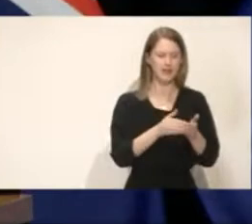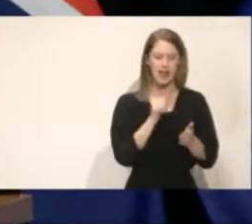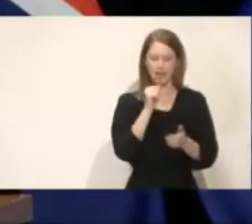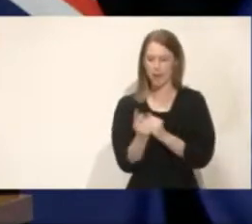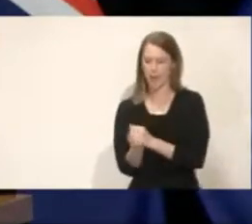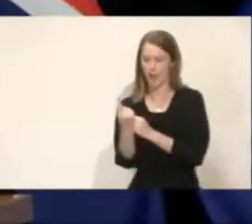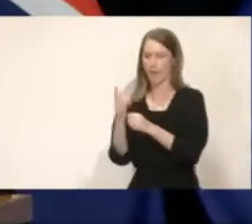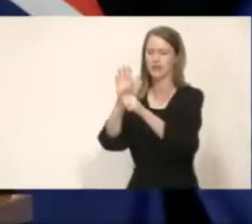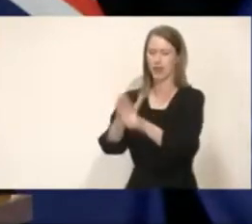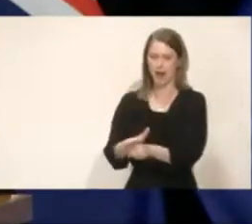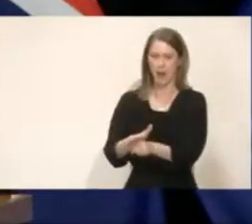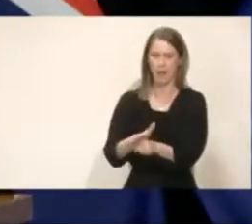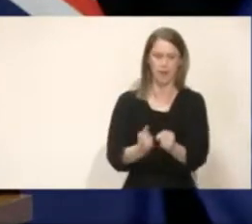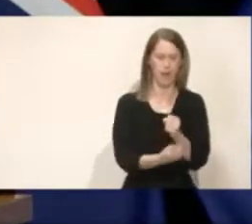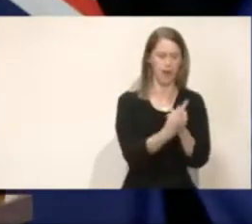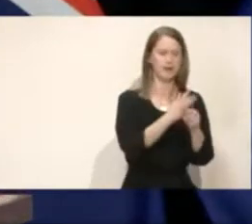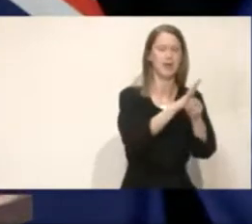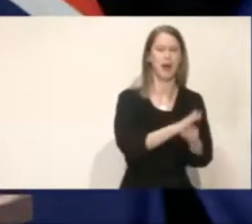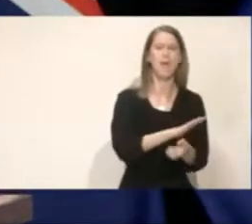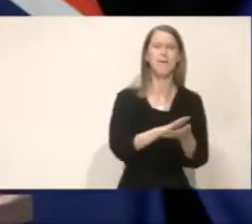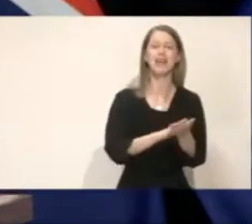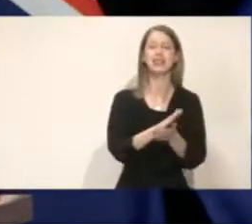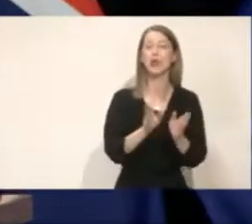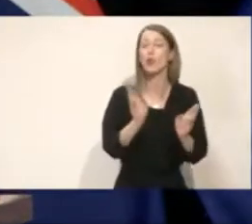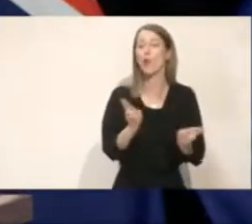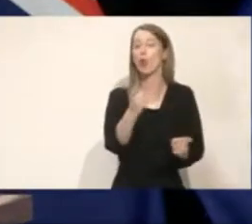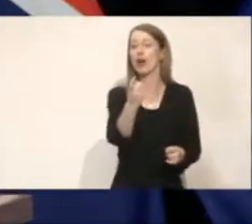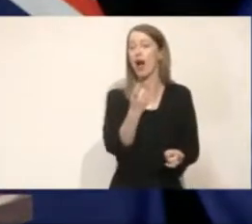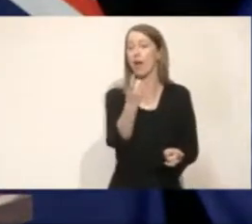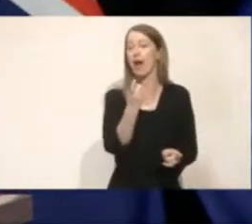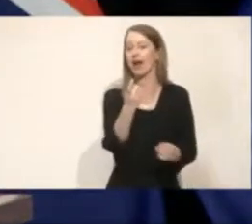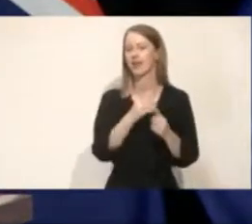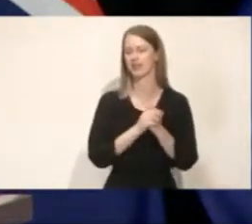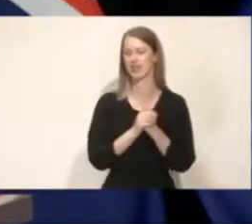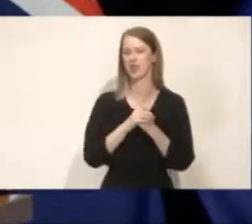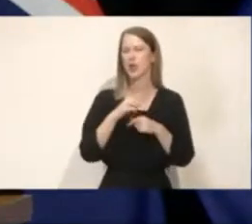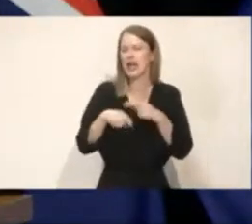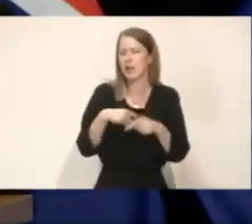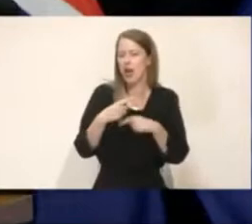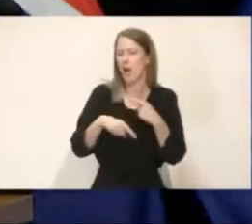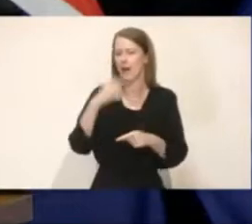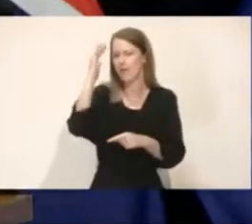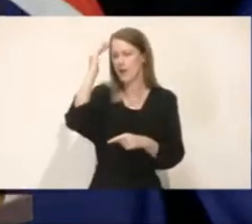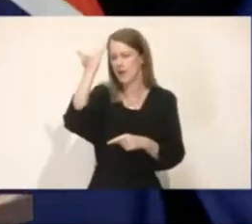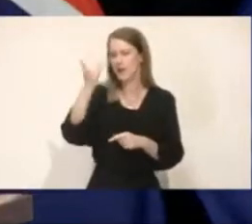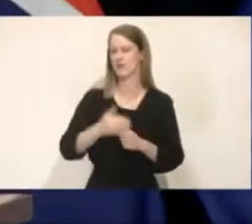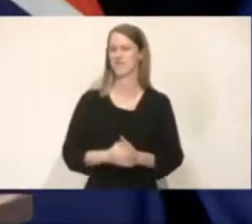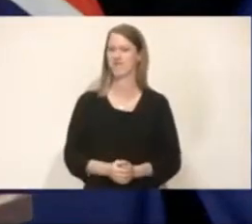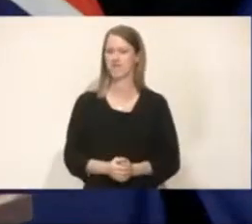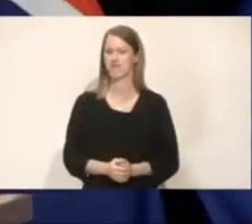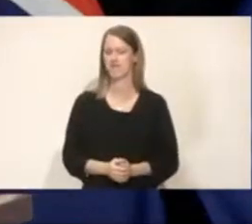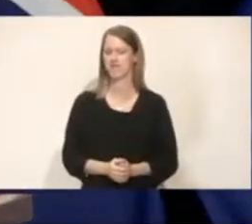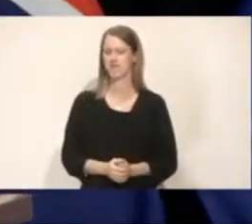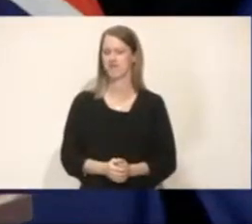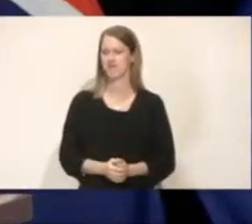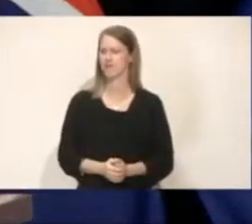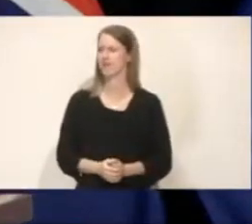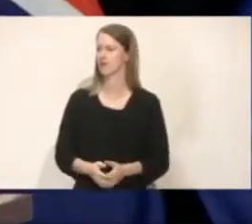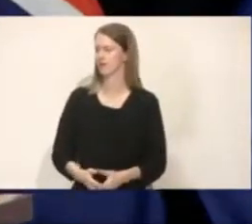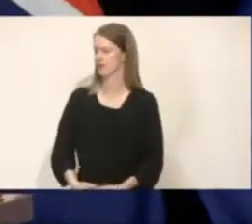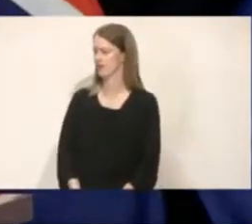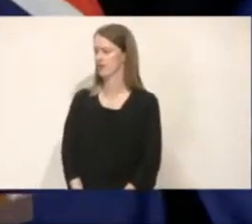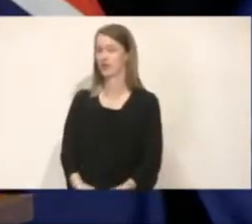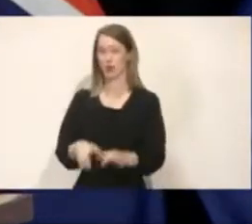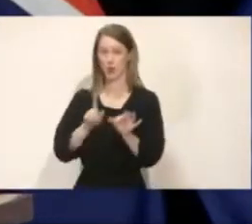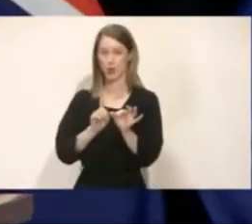lives a little more normal sooner than we otherwise might. So let's double down our efforts and let's keep going. Okay.